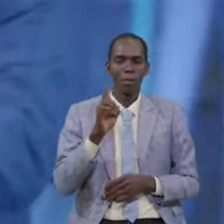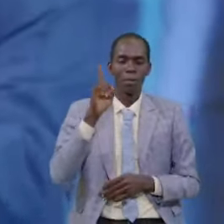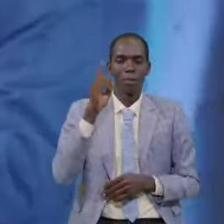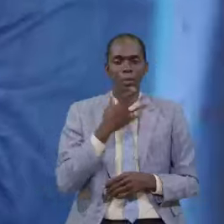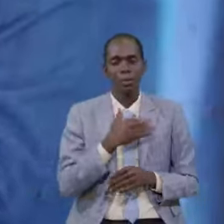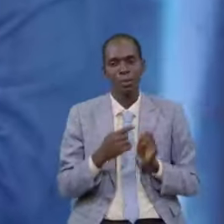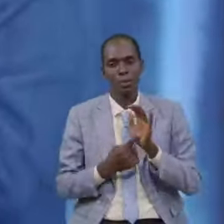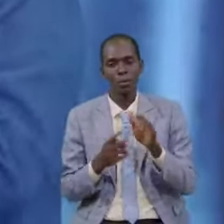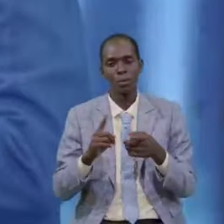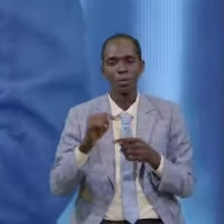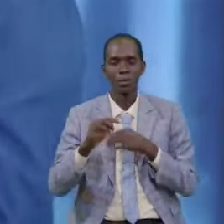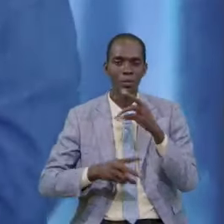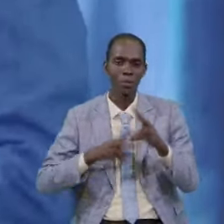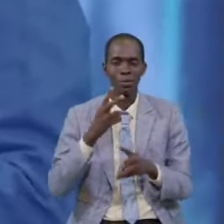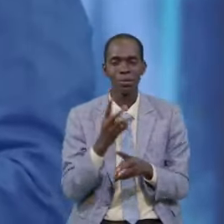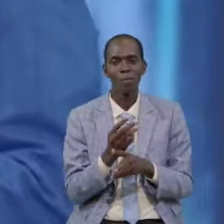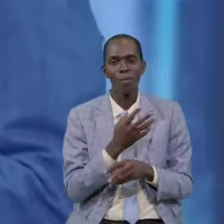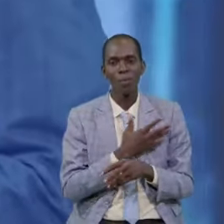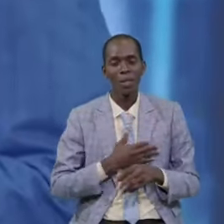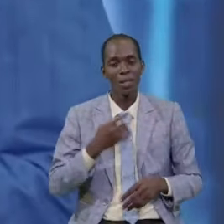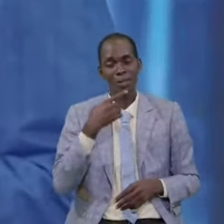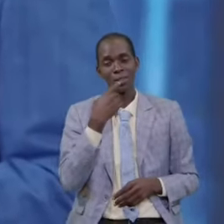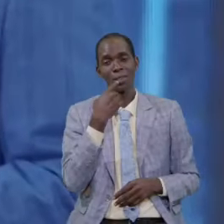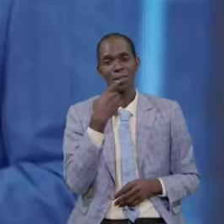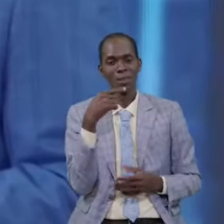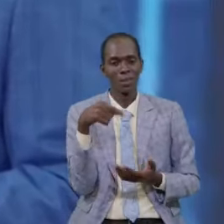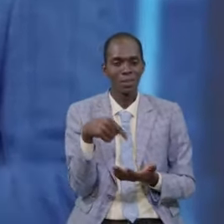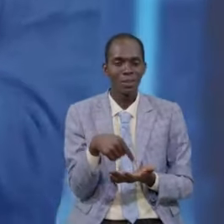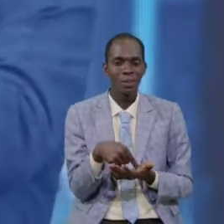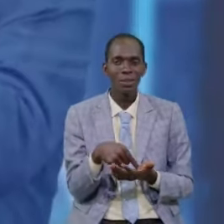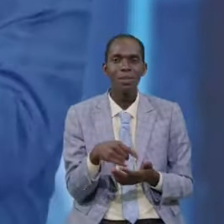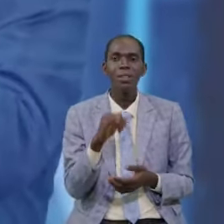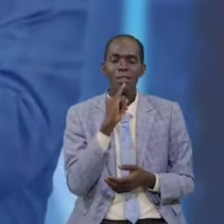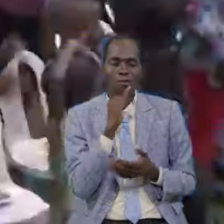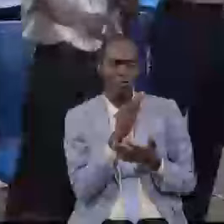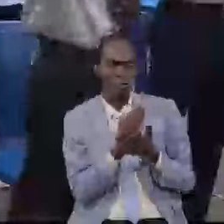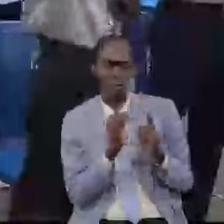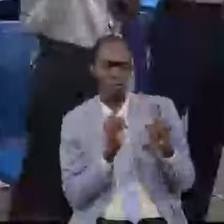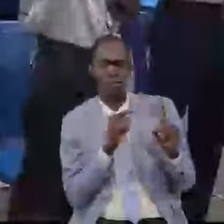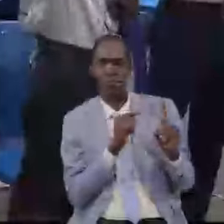And say, this is somebody. Anybody there?